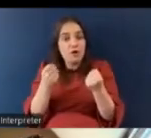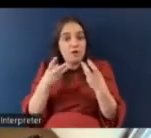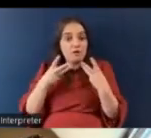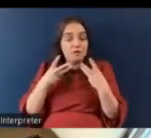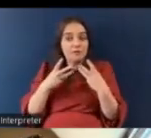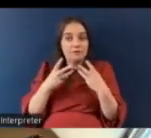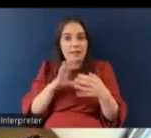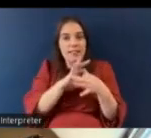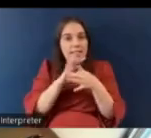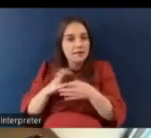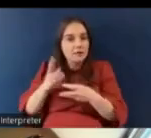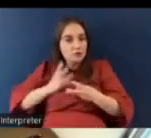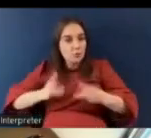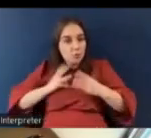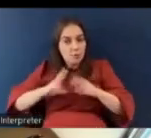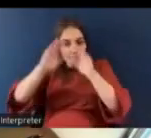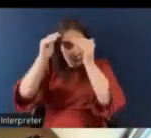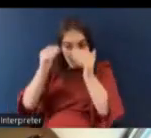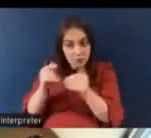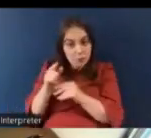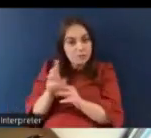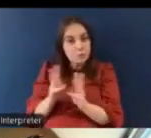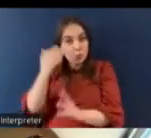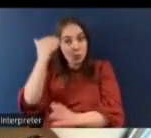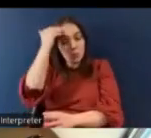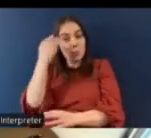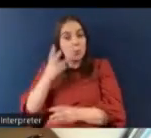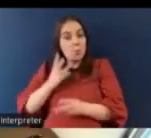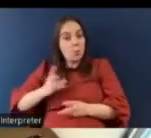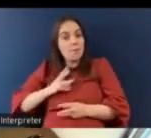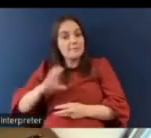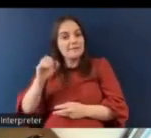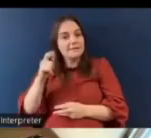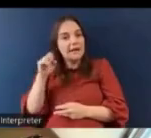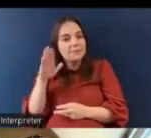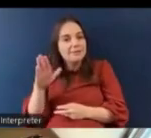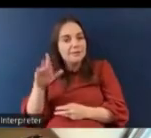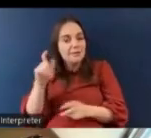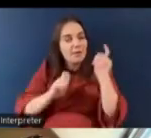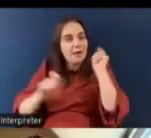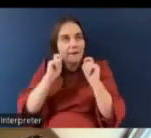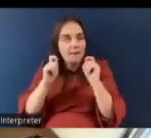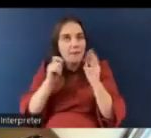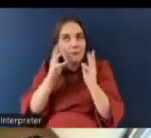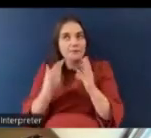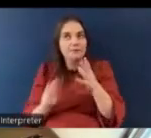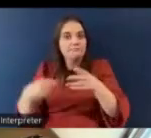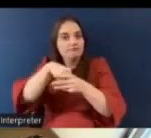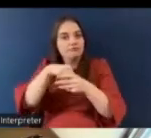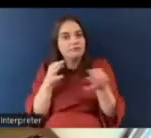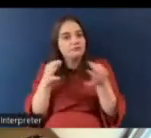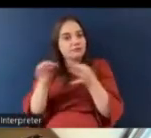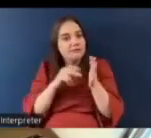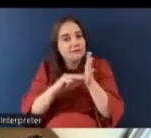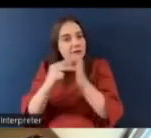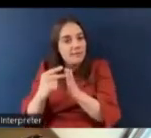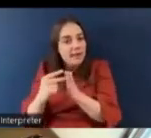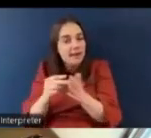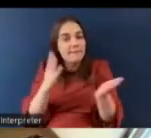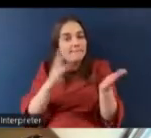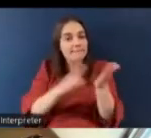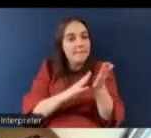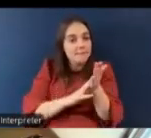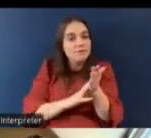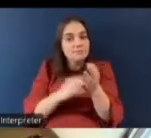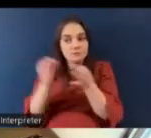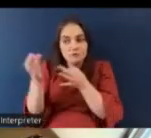to this work, a strong women's focus. We knew the Women's Council were thinking about looking at this in their strategic plan and membership strategy. So